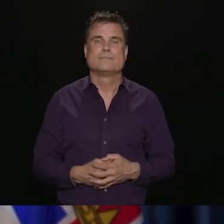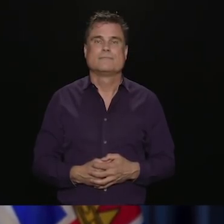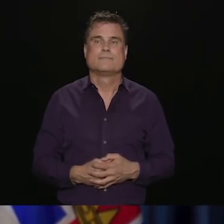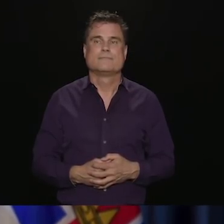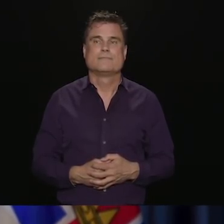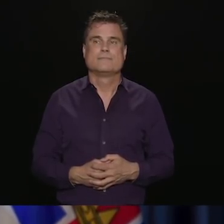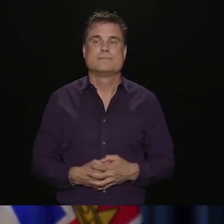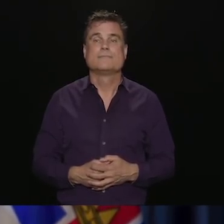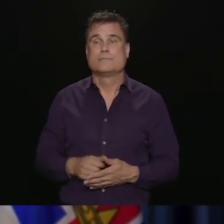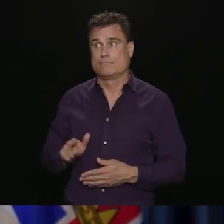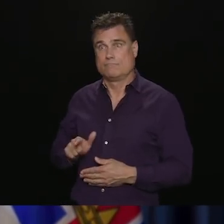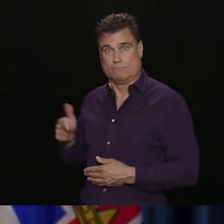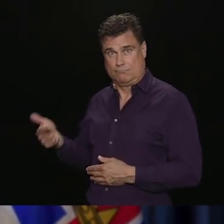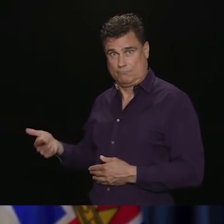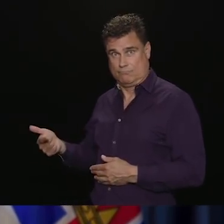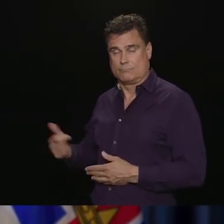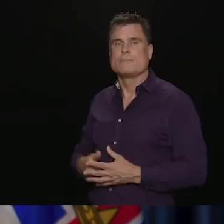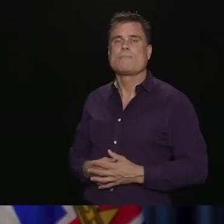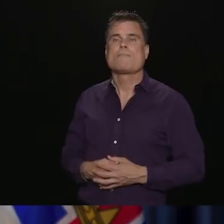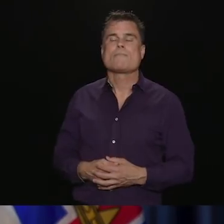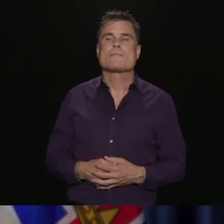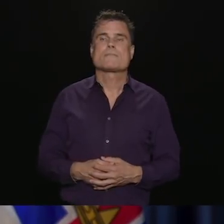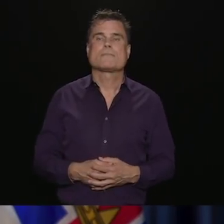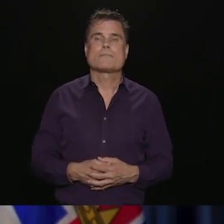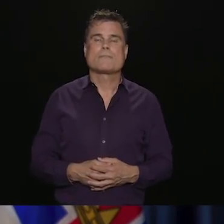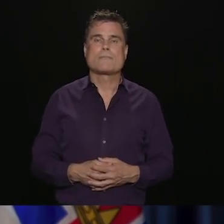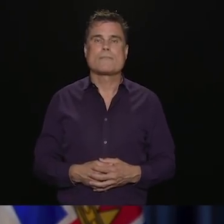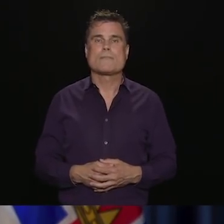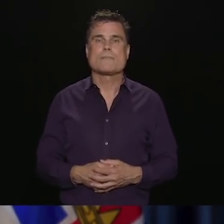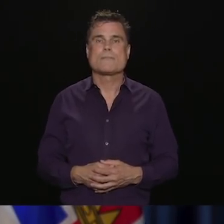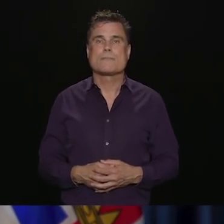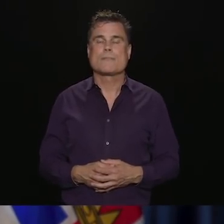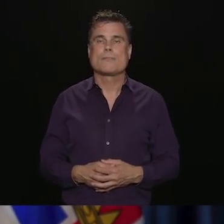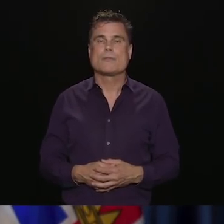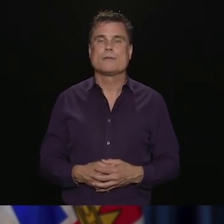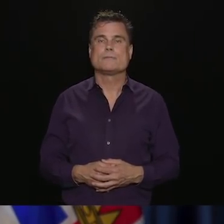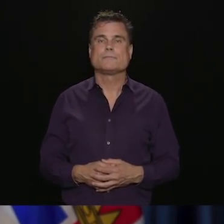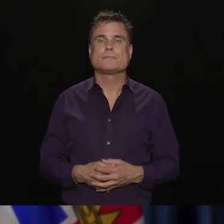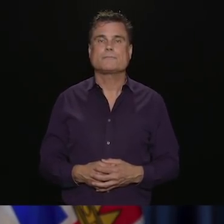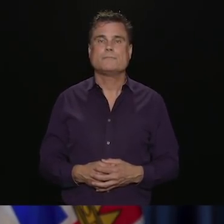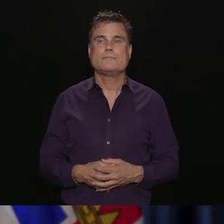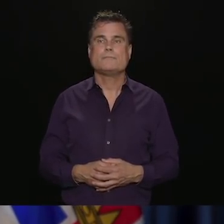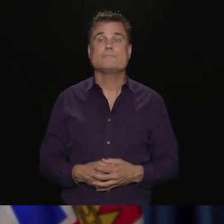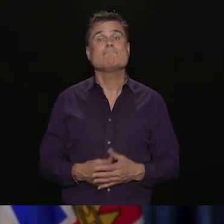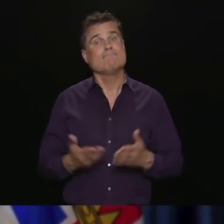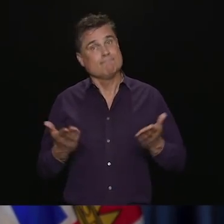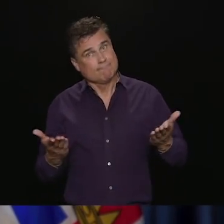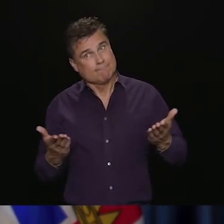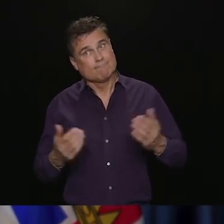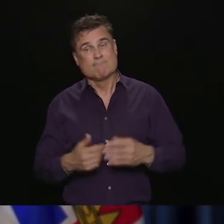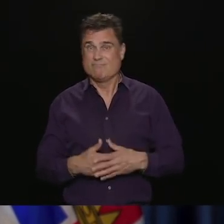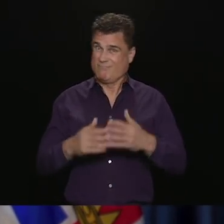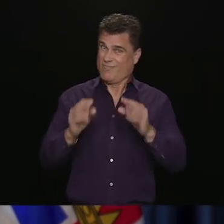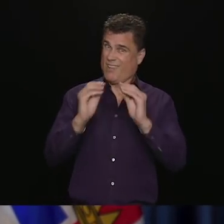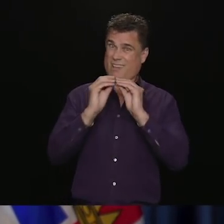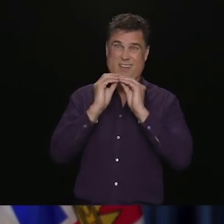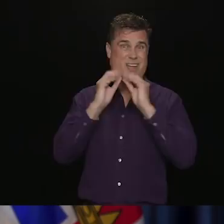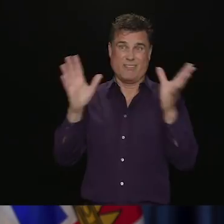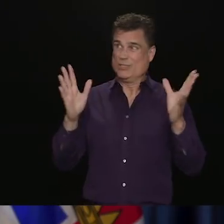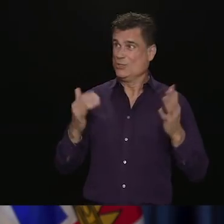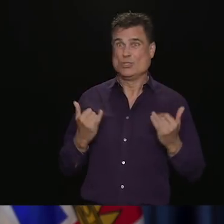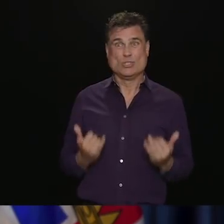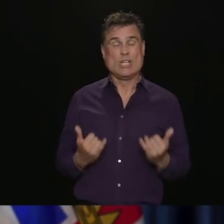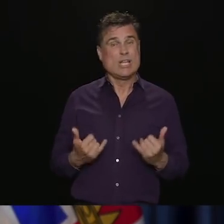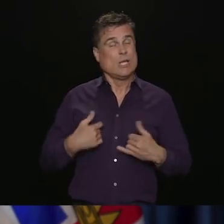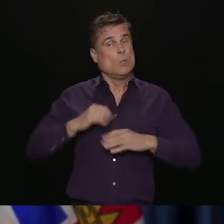Thank you very much, Dr. Henry. And obviously today we're very pleased that no one on